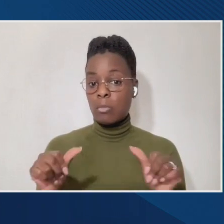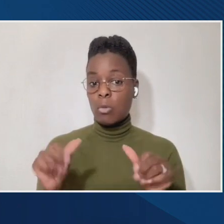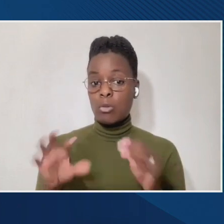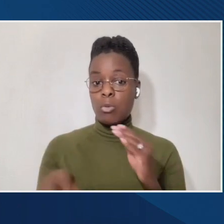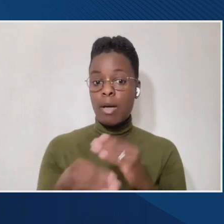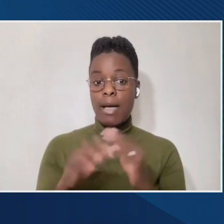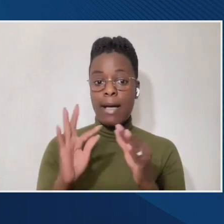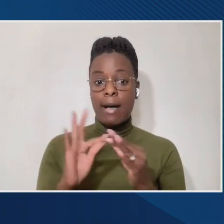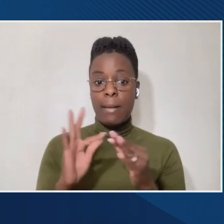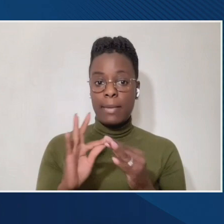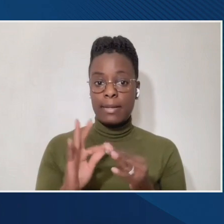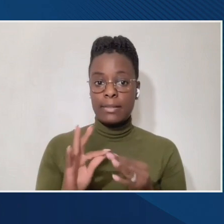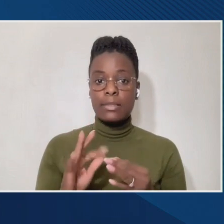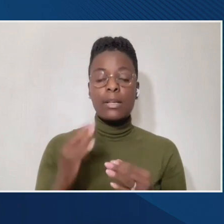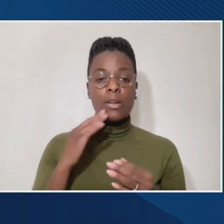a caucus.